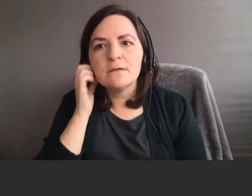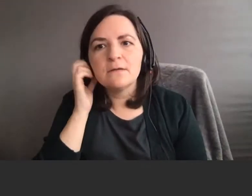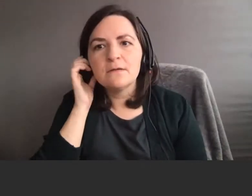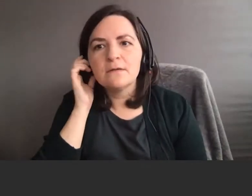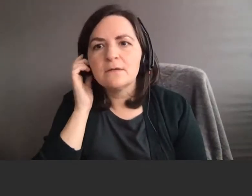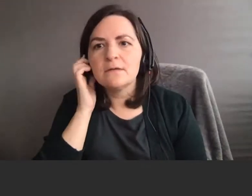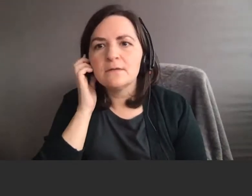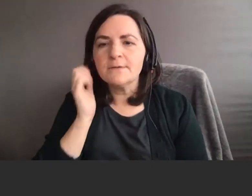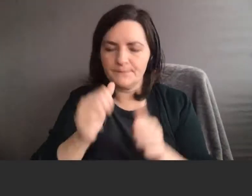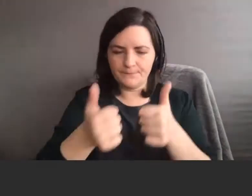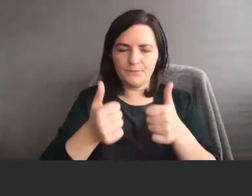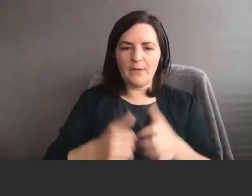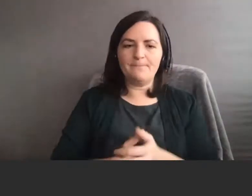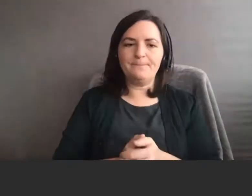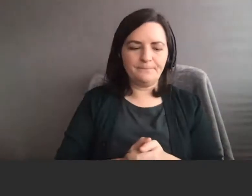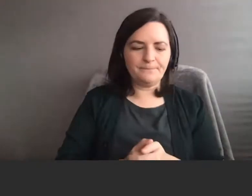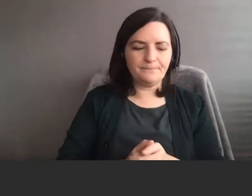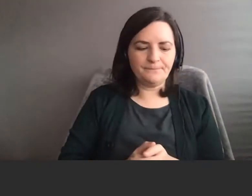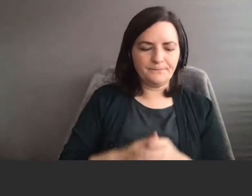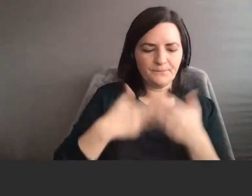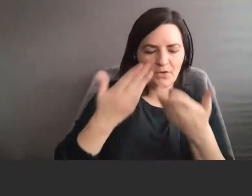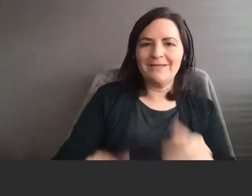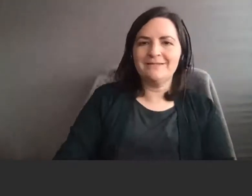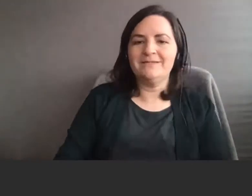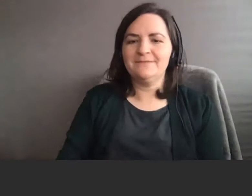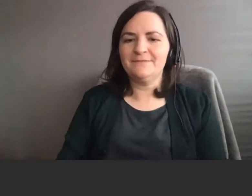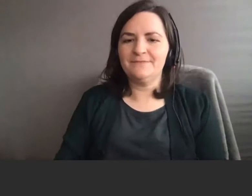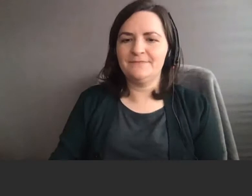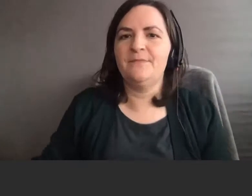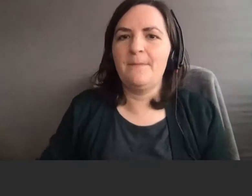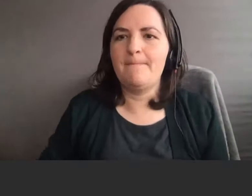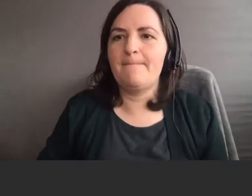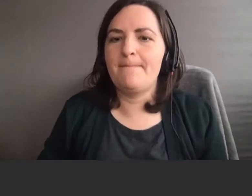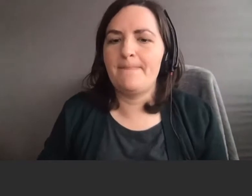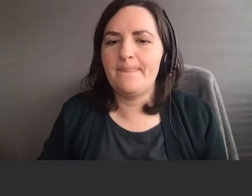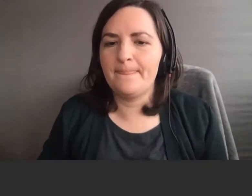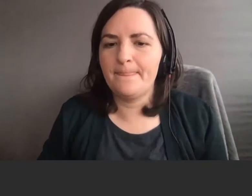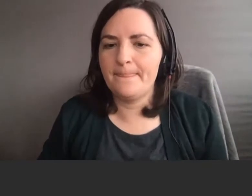the best use of your supervising